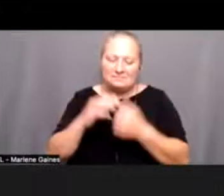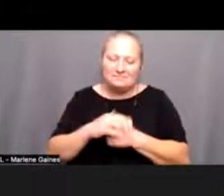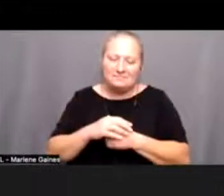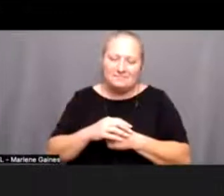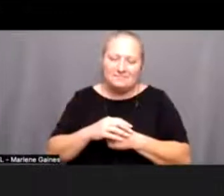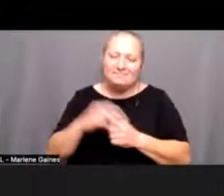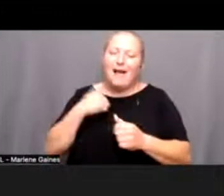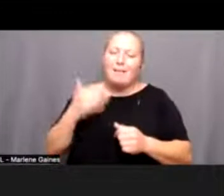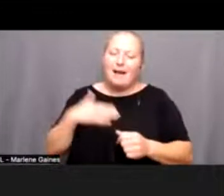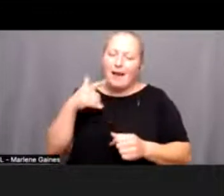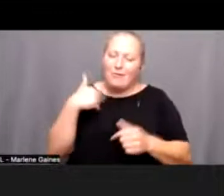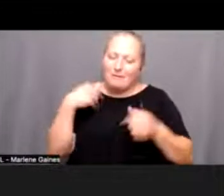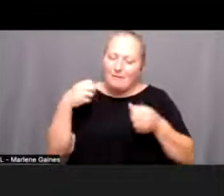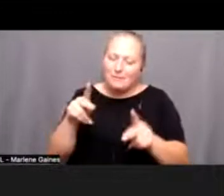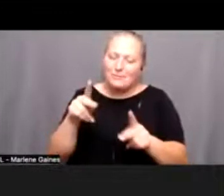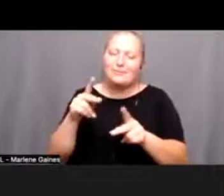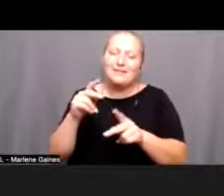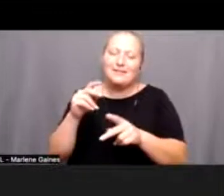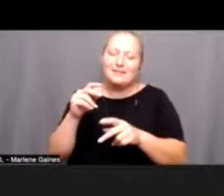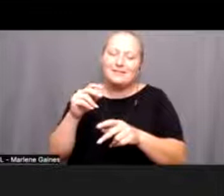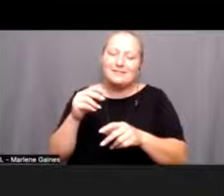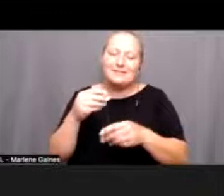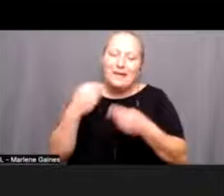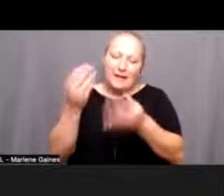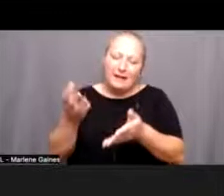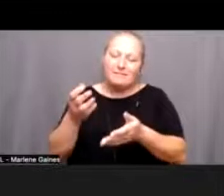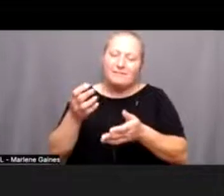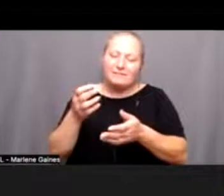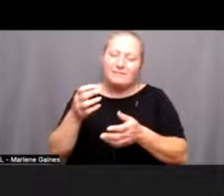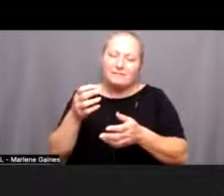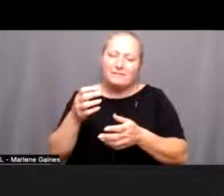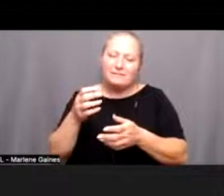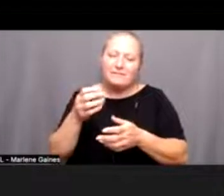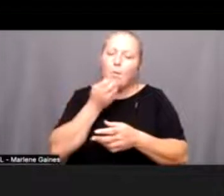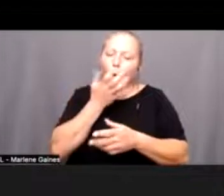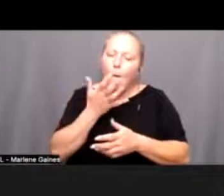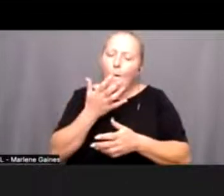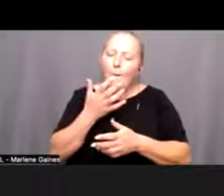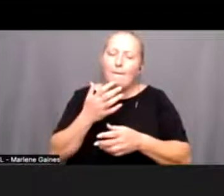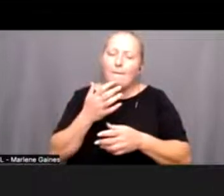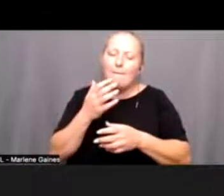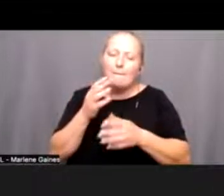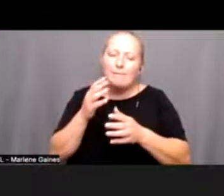I'm glad you had the opportunity to give her those warm wishes.